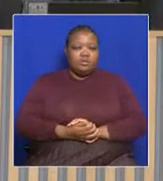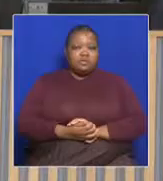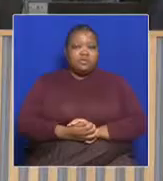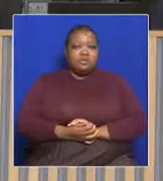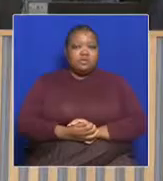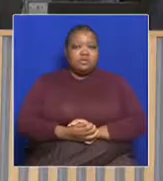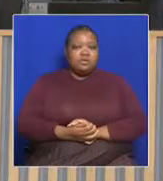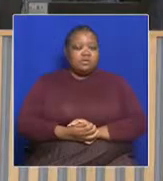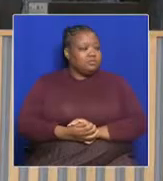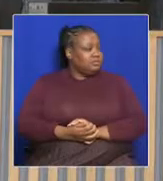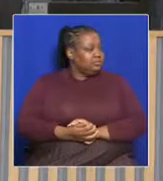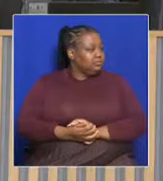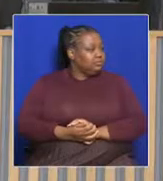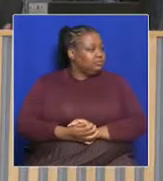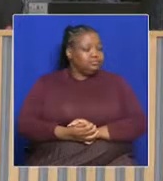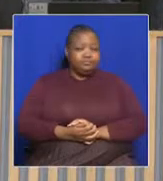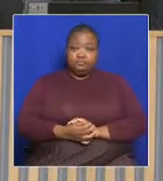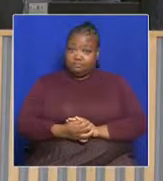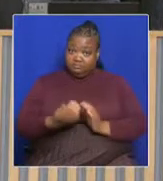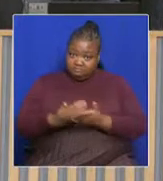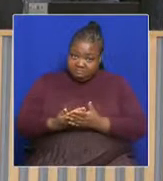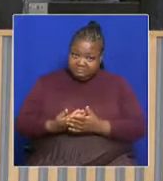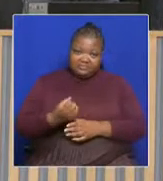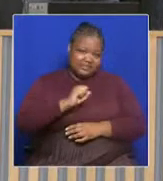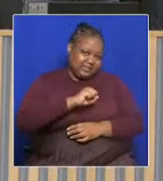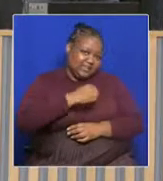Should I? Please.